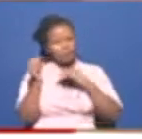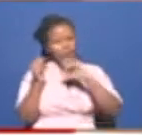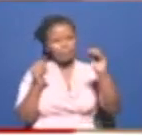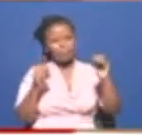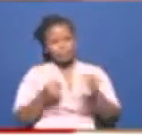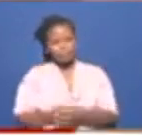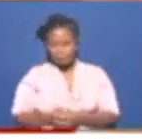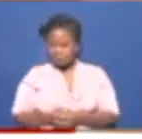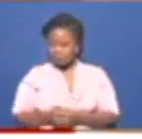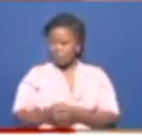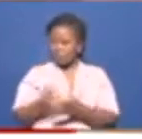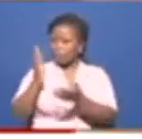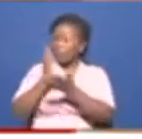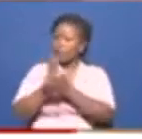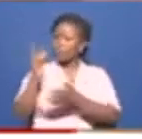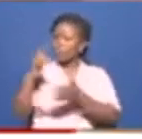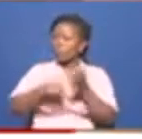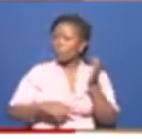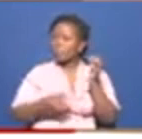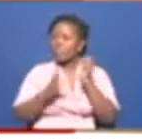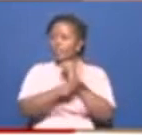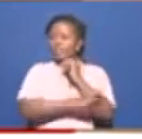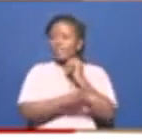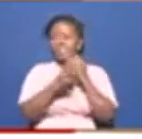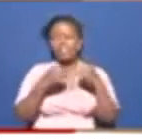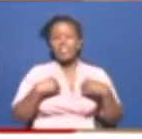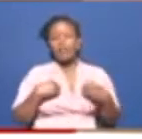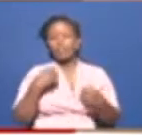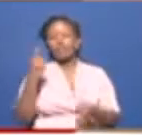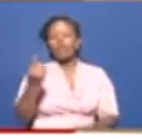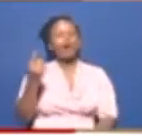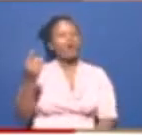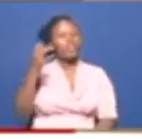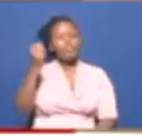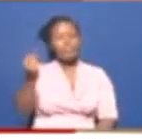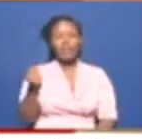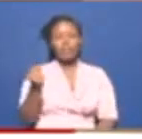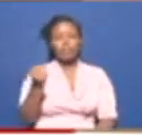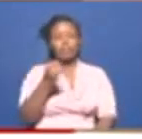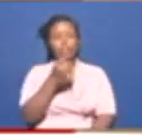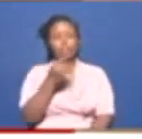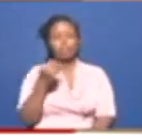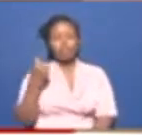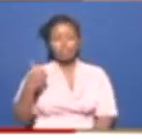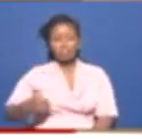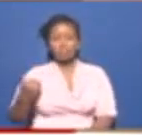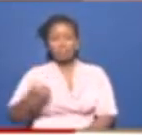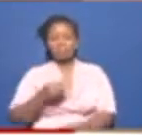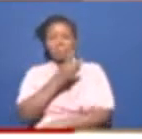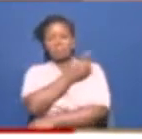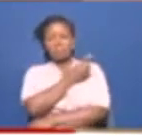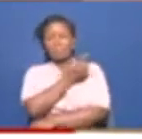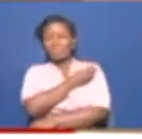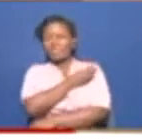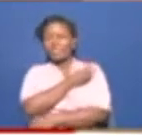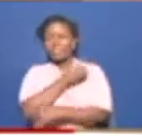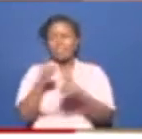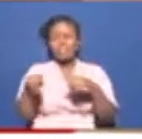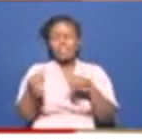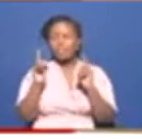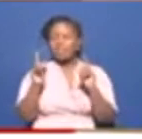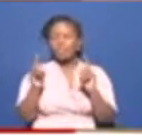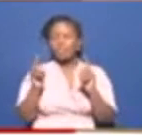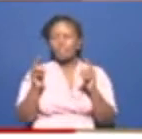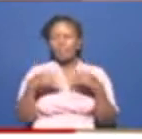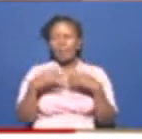on the ground is that in this country we only have 5 fistula surgeons. And sadly, the gynecologists are not trained for fistula. Gynecologists are not trained to